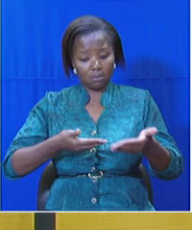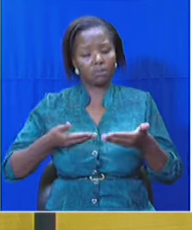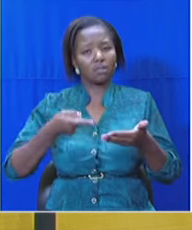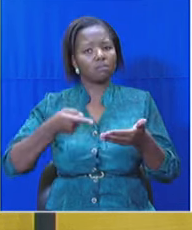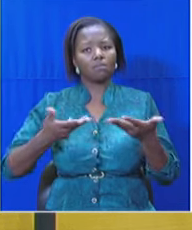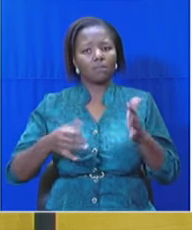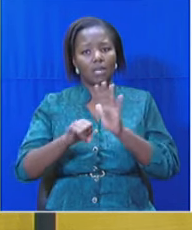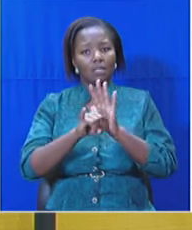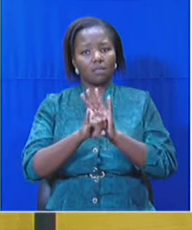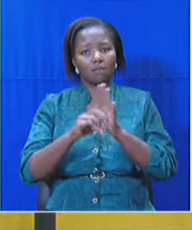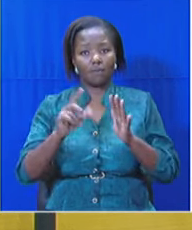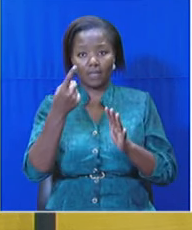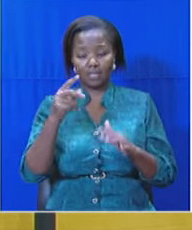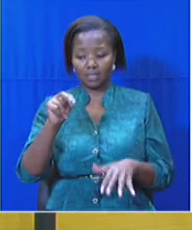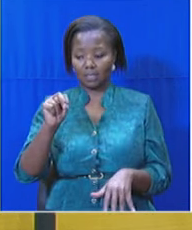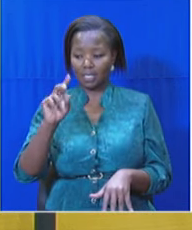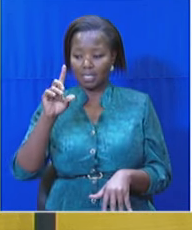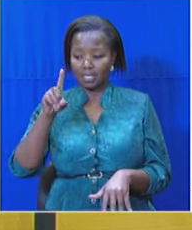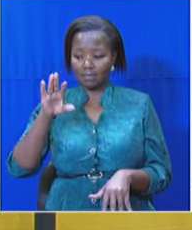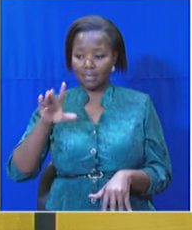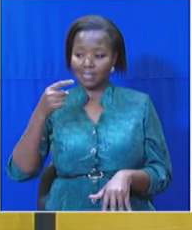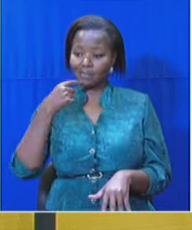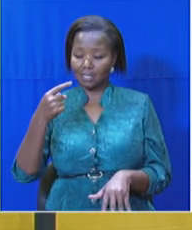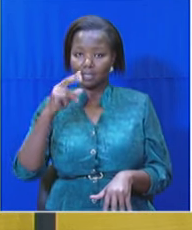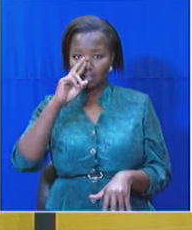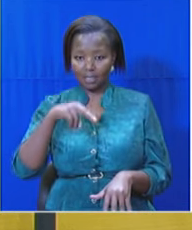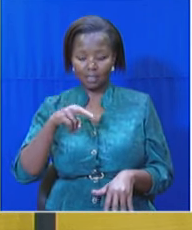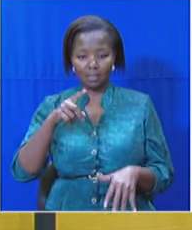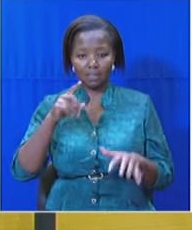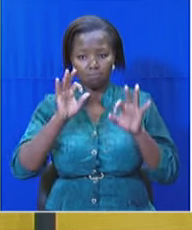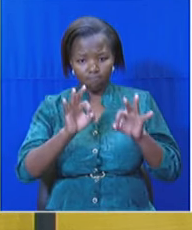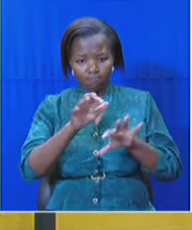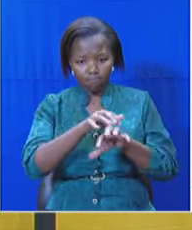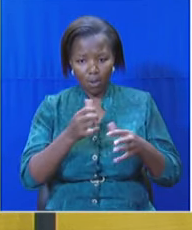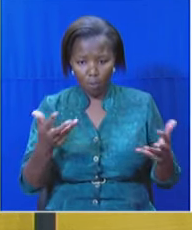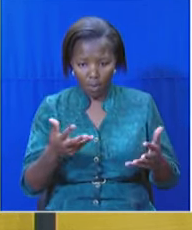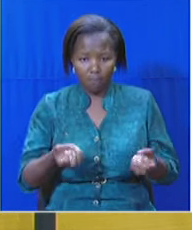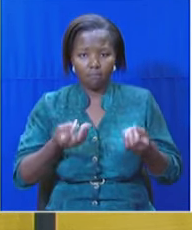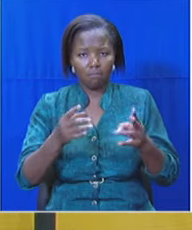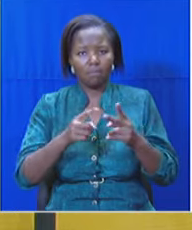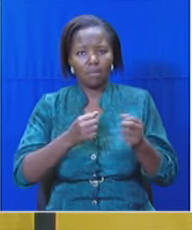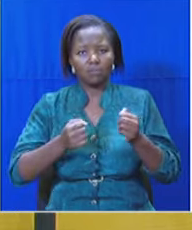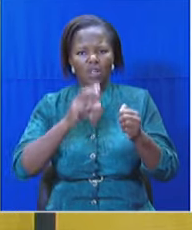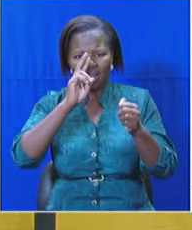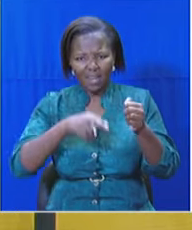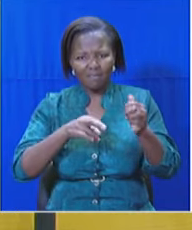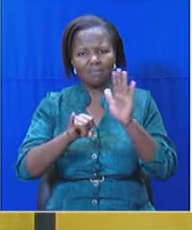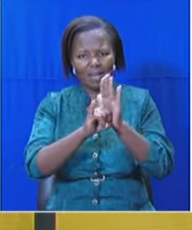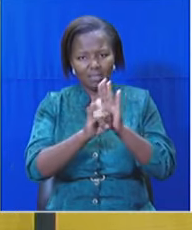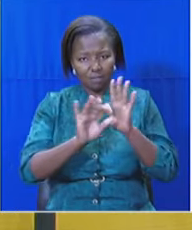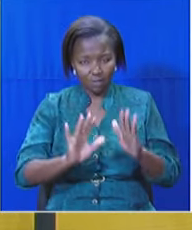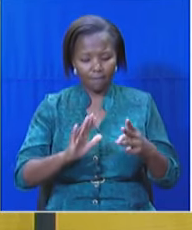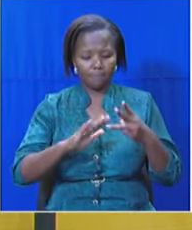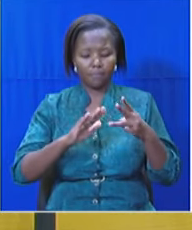for acquisition by government, advise the minister on strategic support needs for such farms, identify and interview